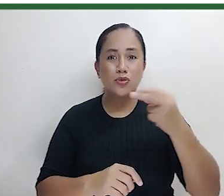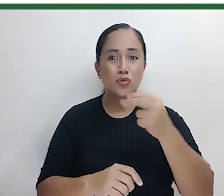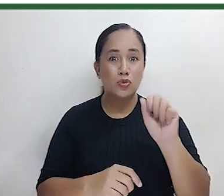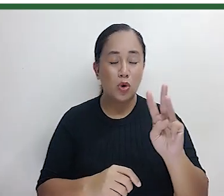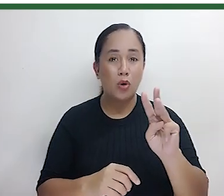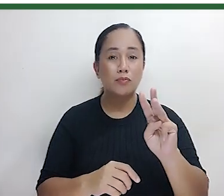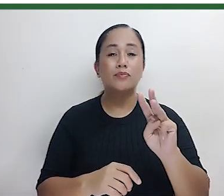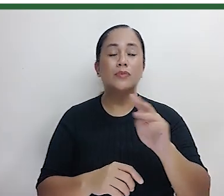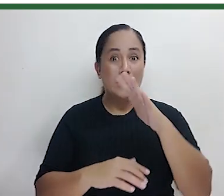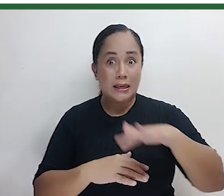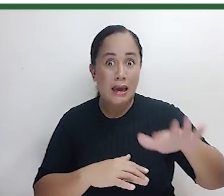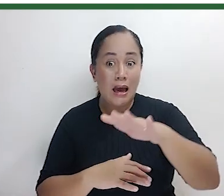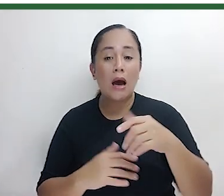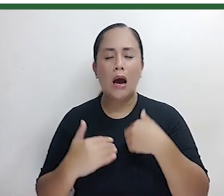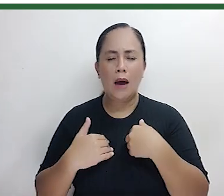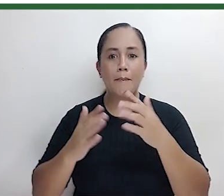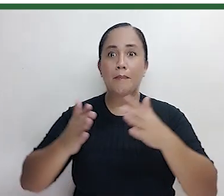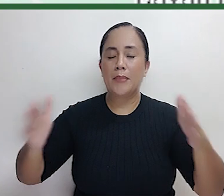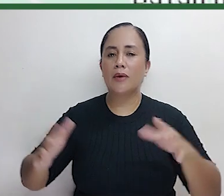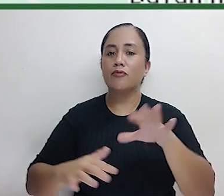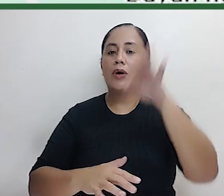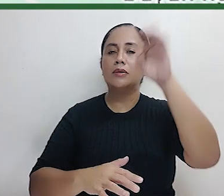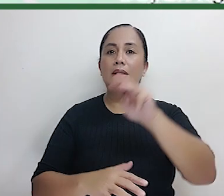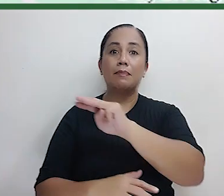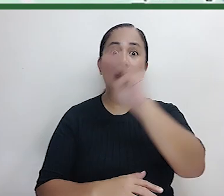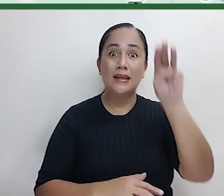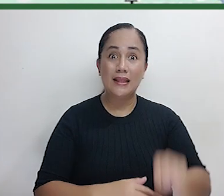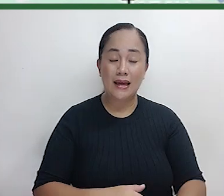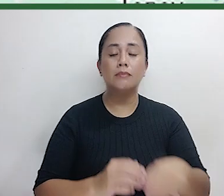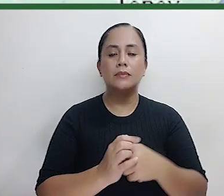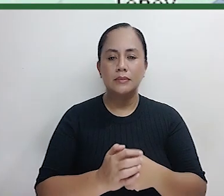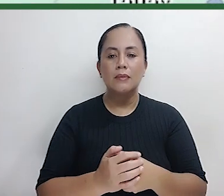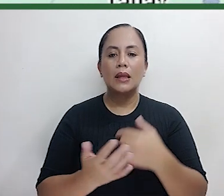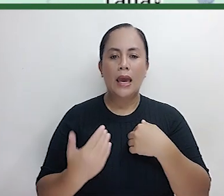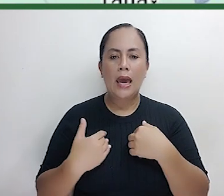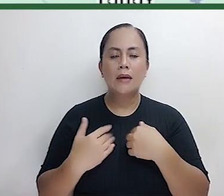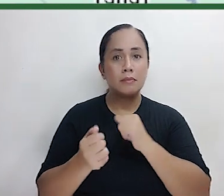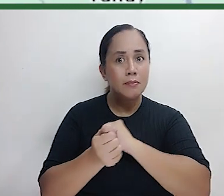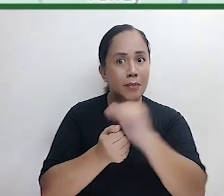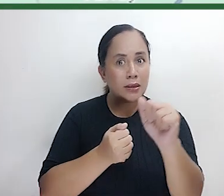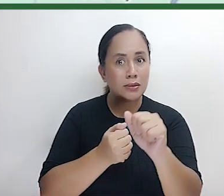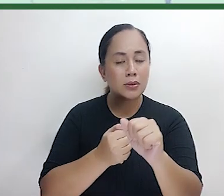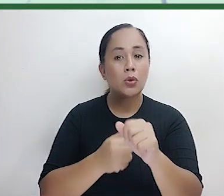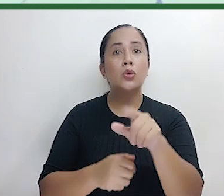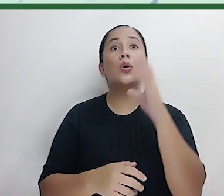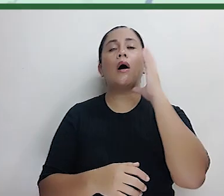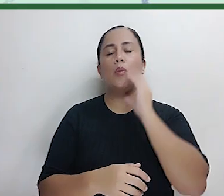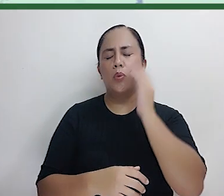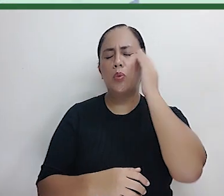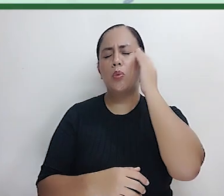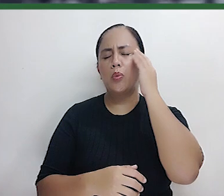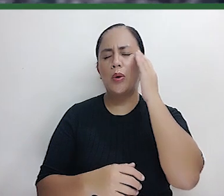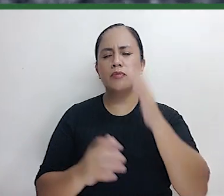Boulevard. This is just one of the big ones found in Metropolitan Manila, and if you happen to pass by, you